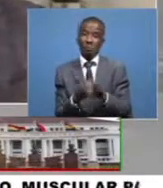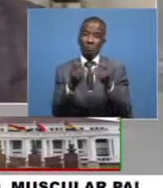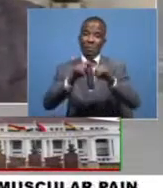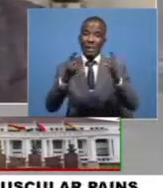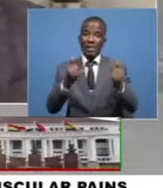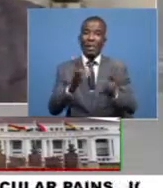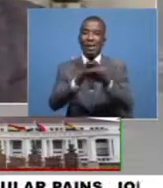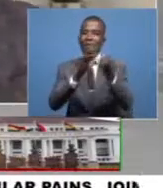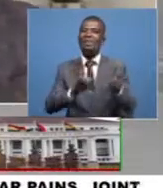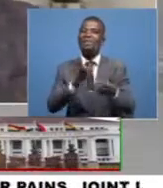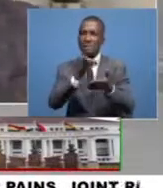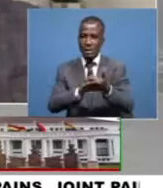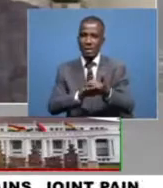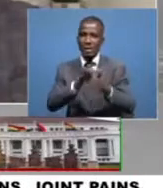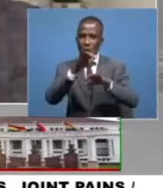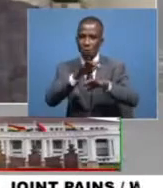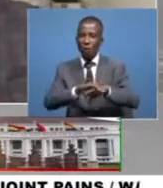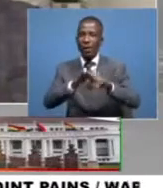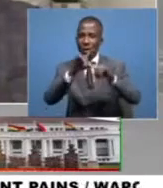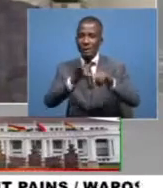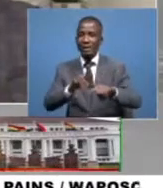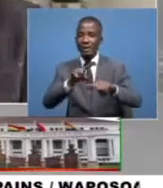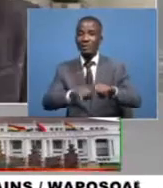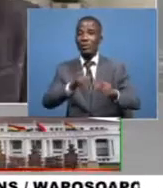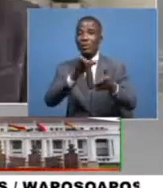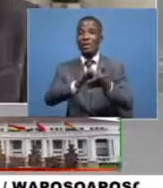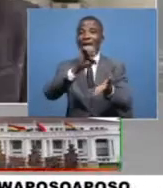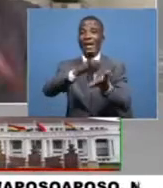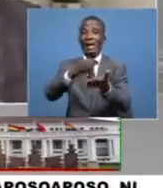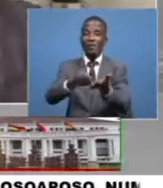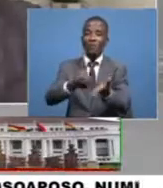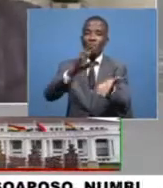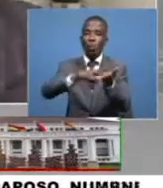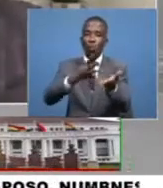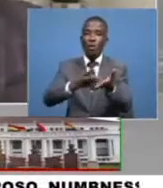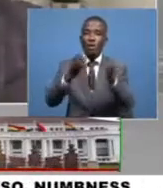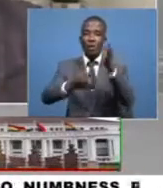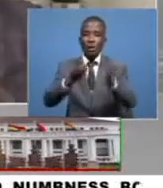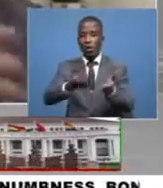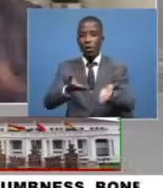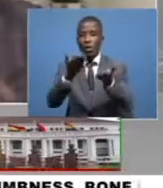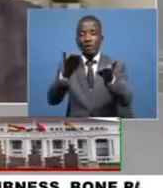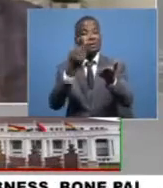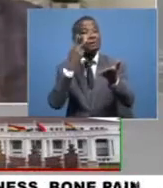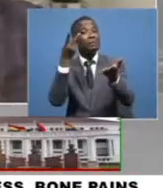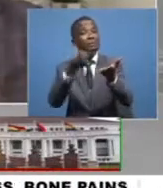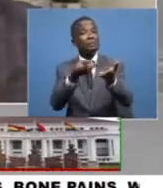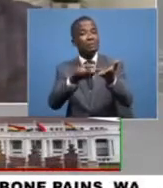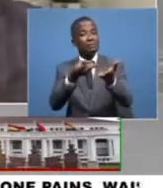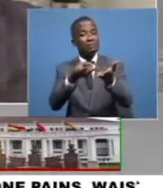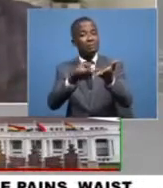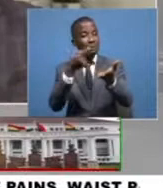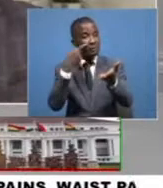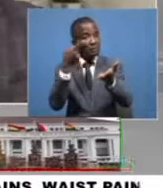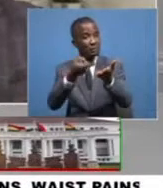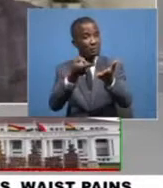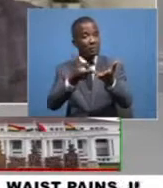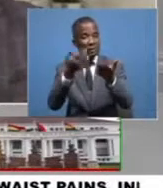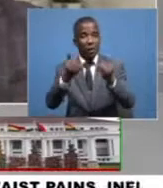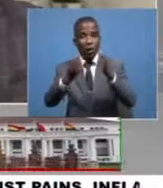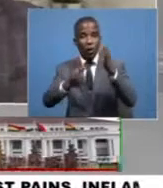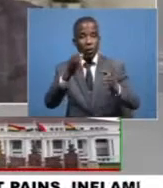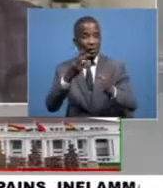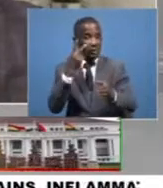they believe that on the basis of the evidence so far before the court, the totality of the evidence before the